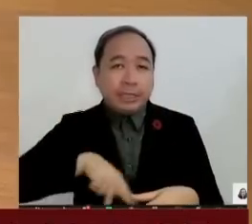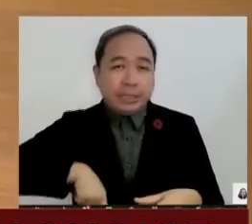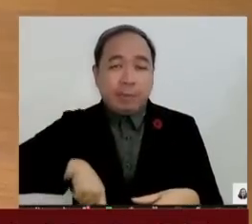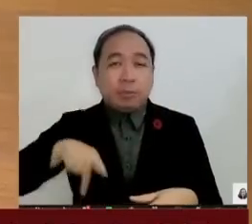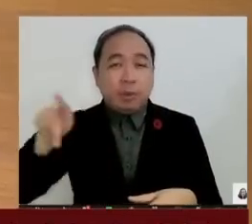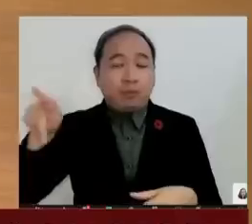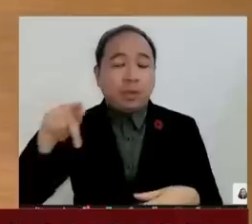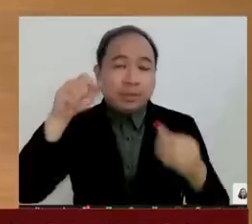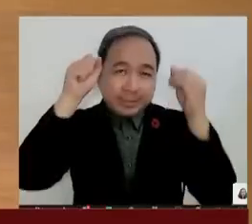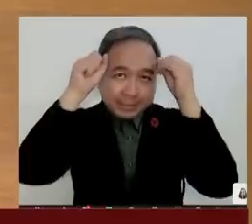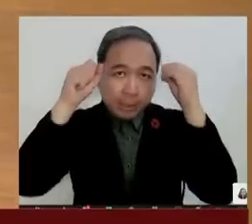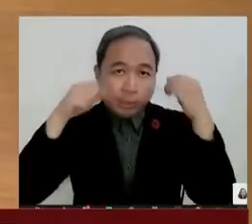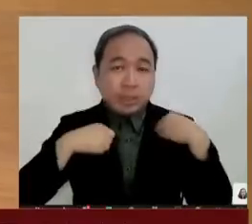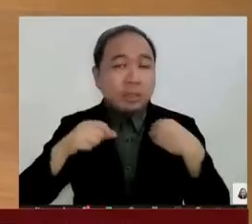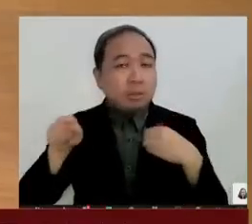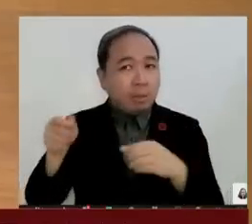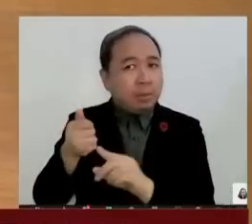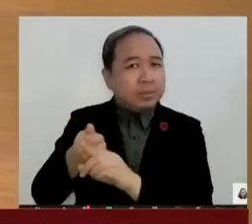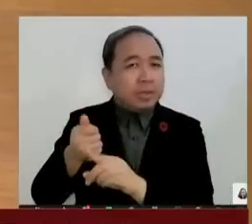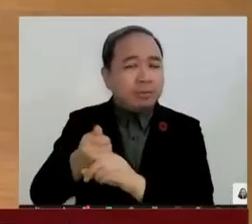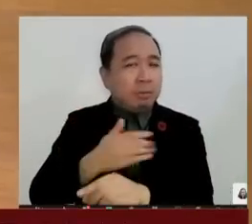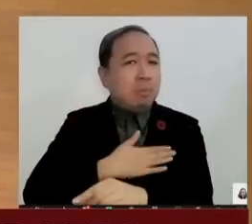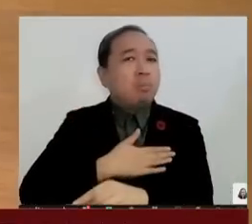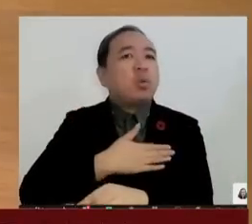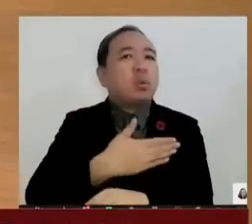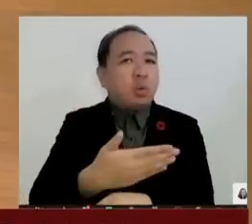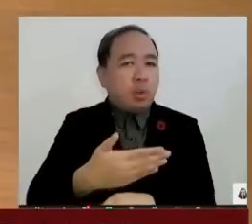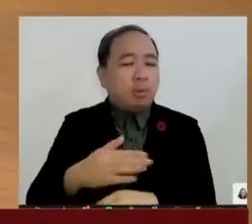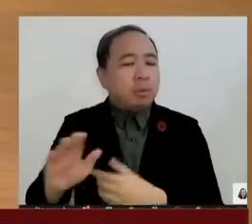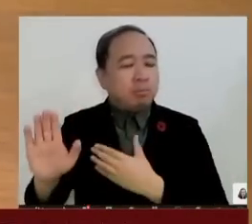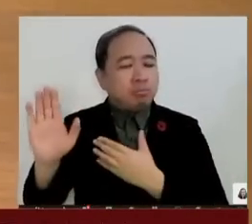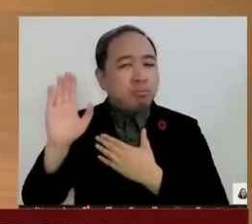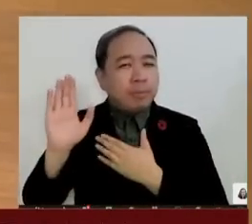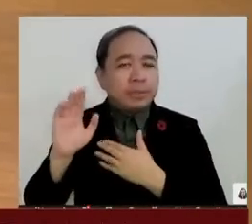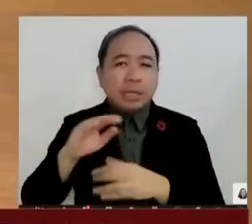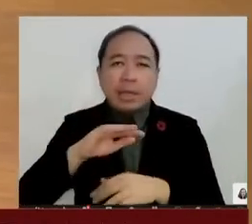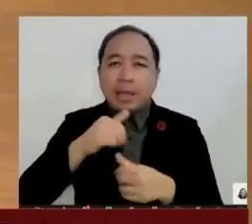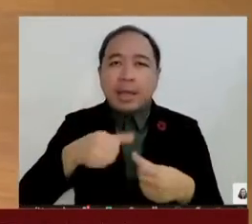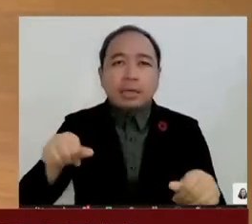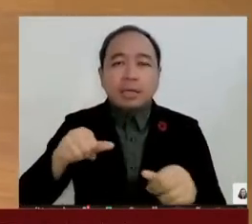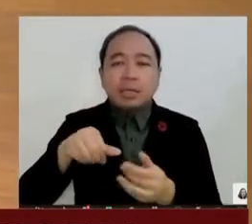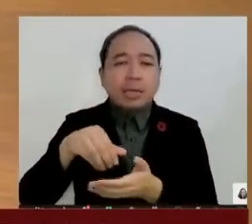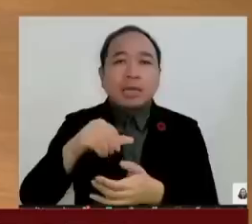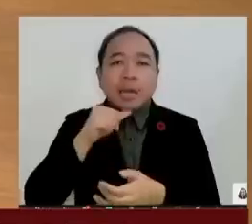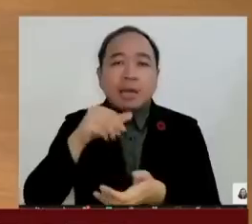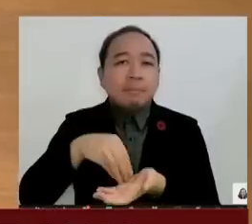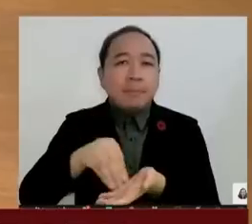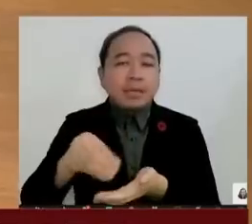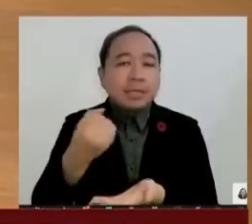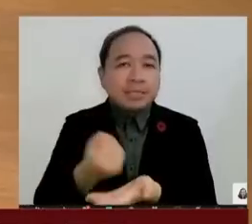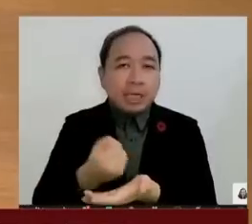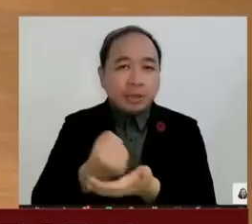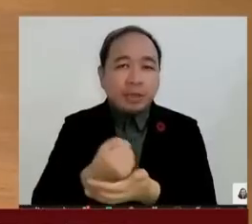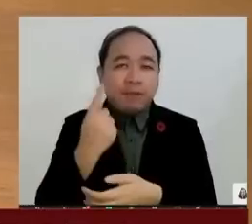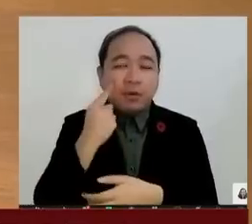himself personally committed to me that the unpaid claims of Filipino workers would now be paid.